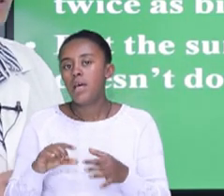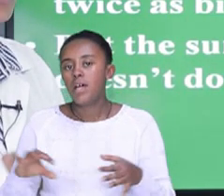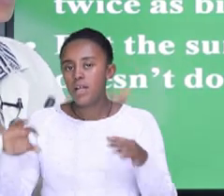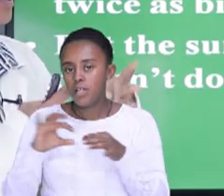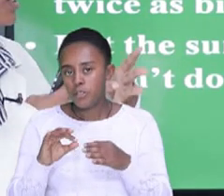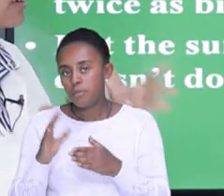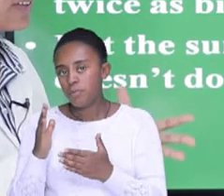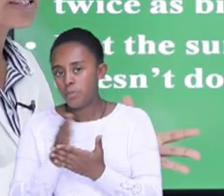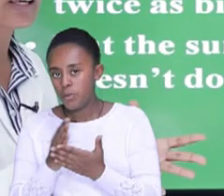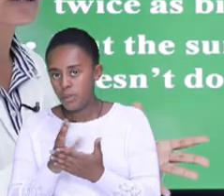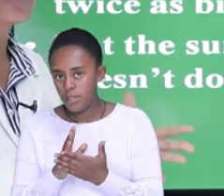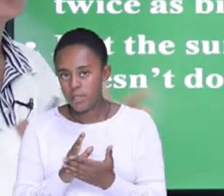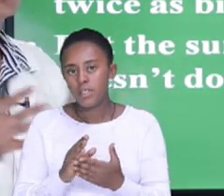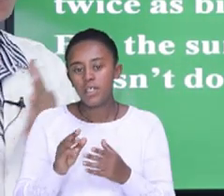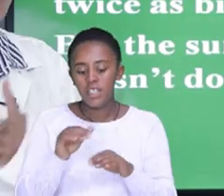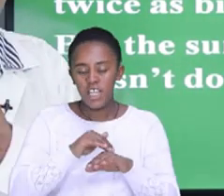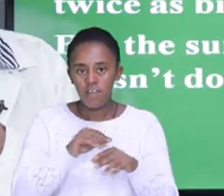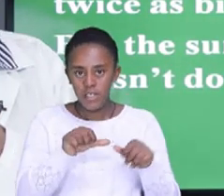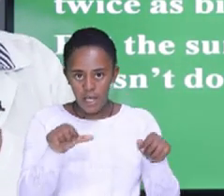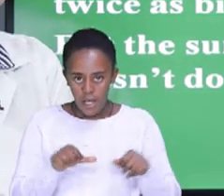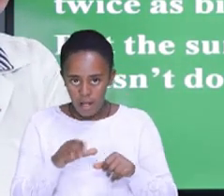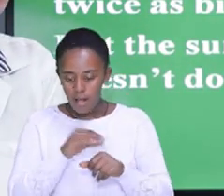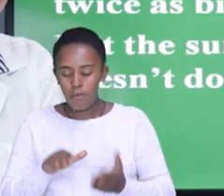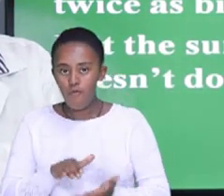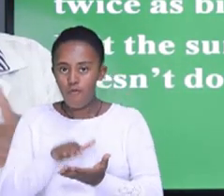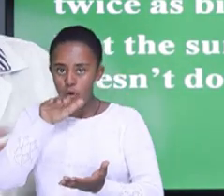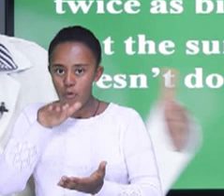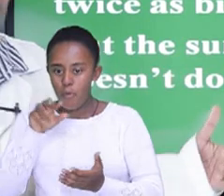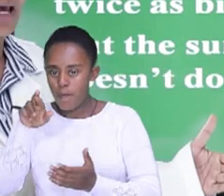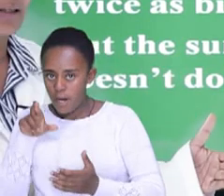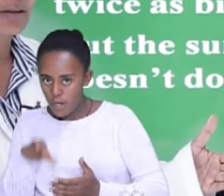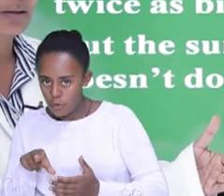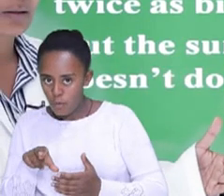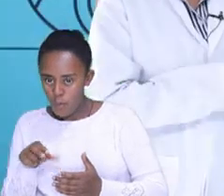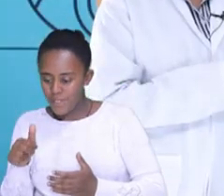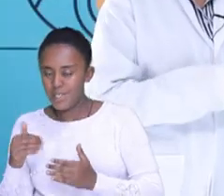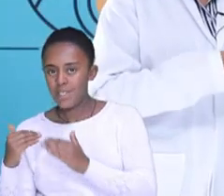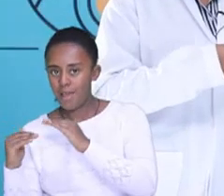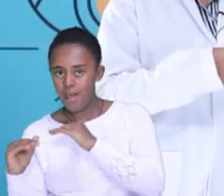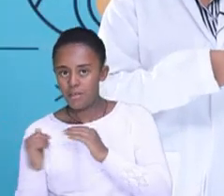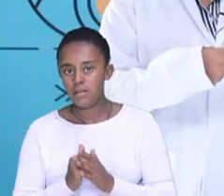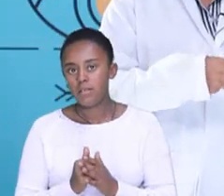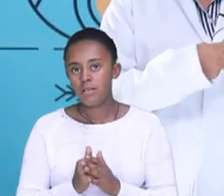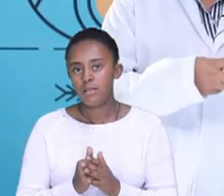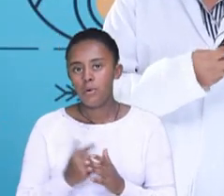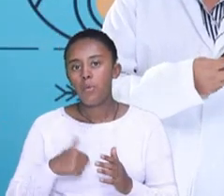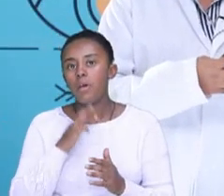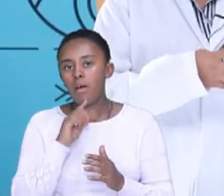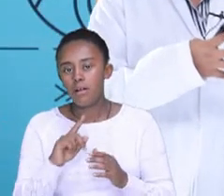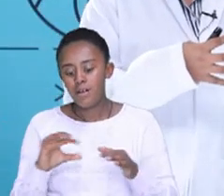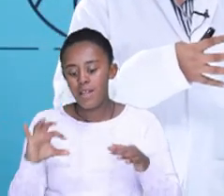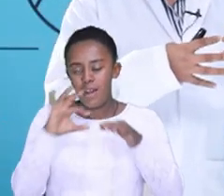relationship between surface area to volume ratio of a cell with its size, or we are going